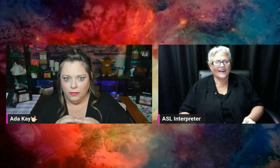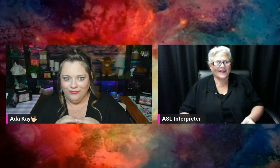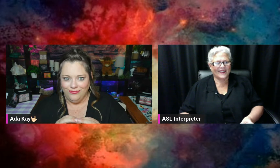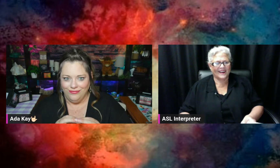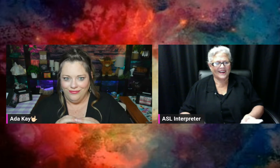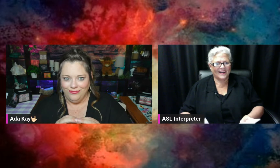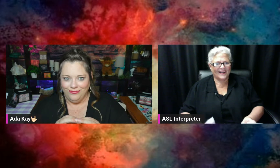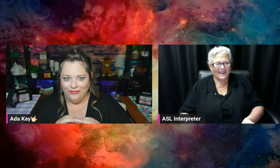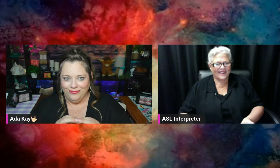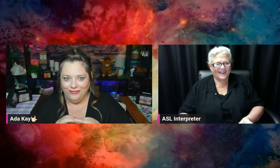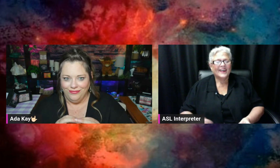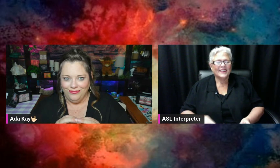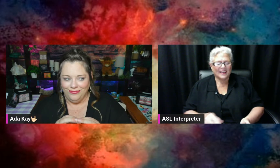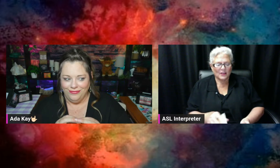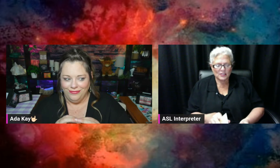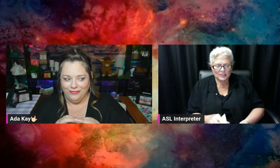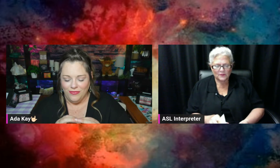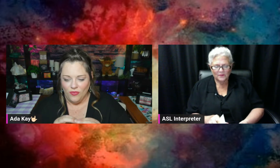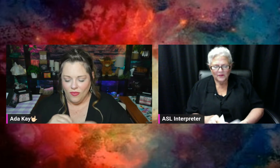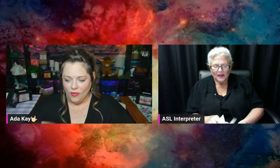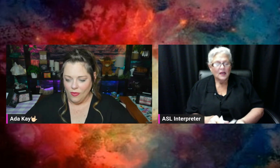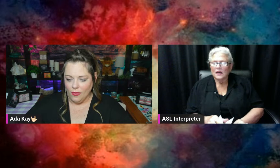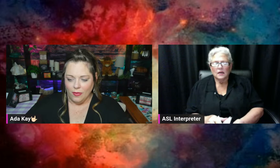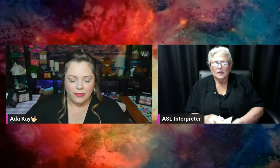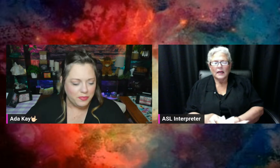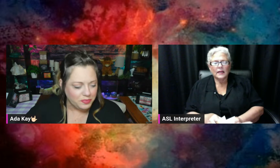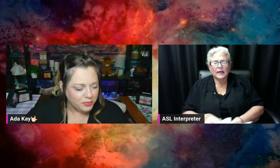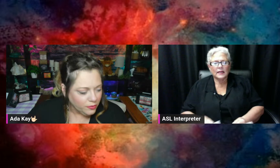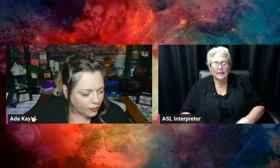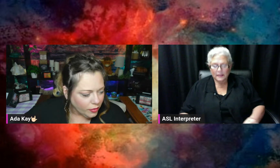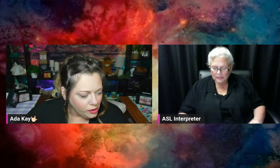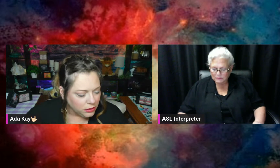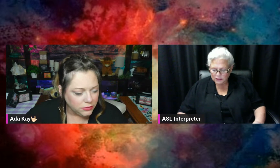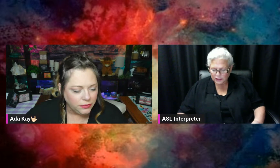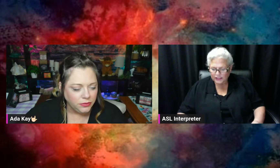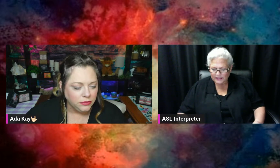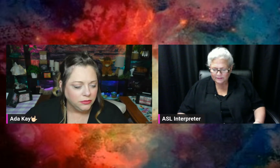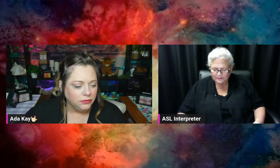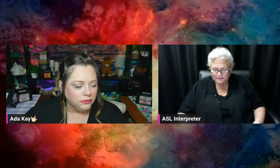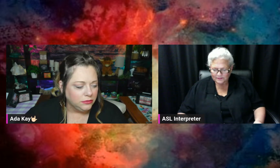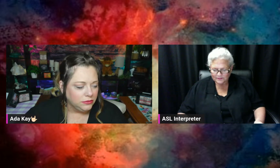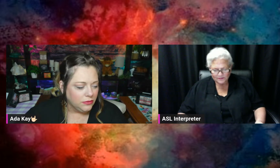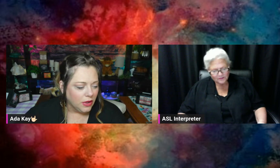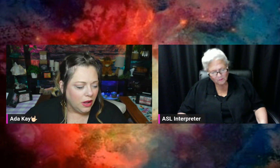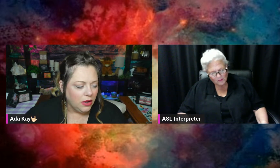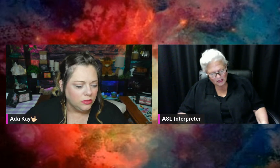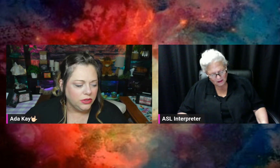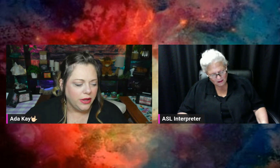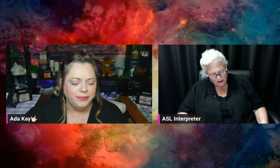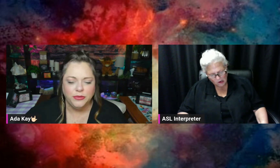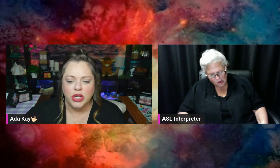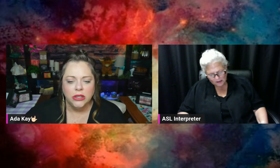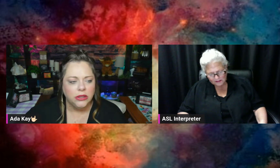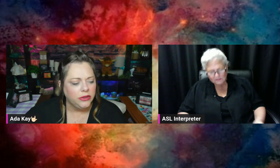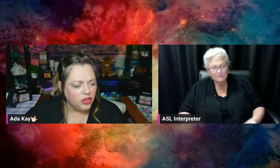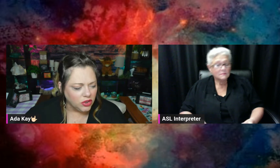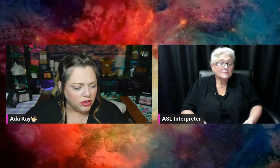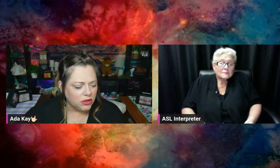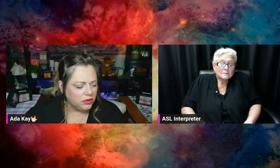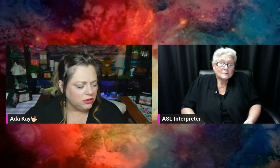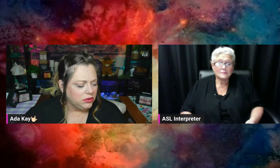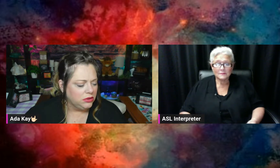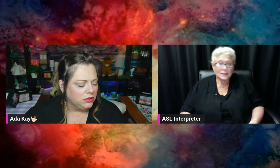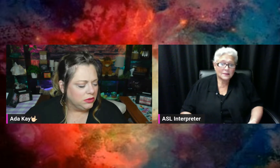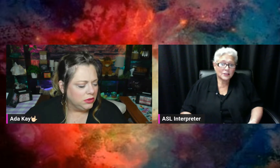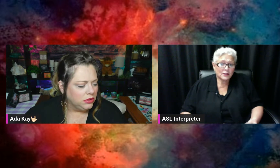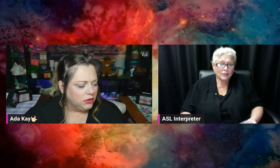Yeah, I thought so. I ain't got any. I'm just looking. Oh,